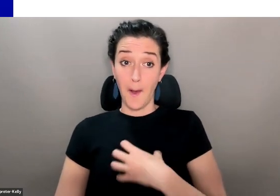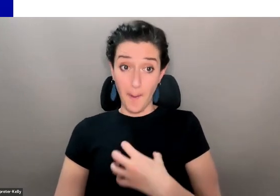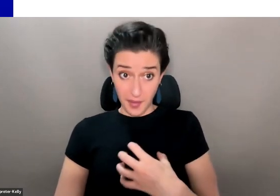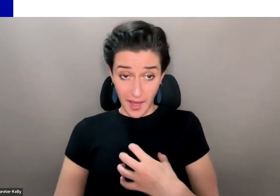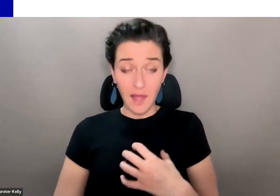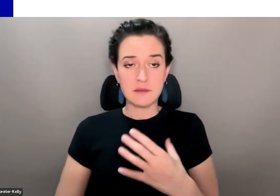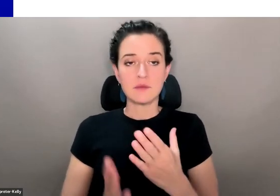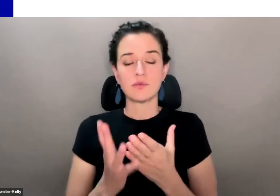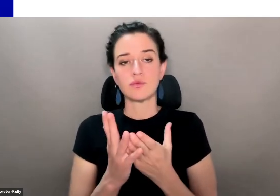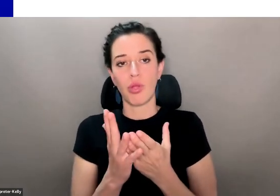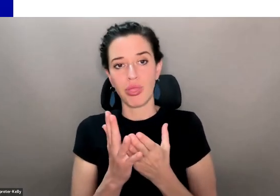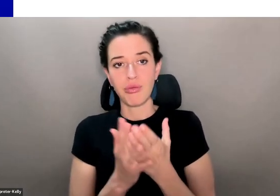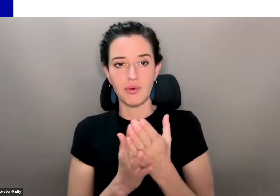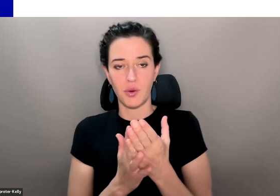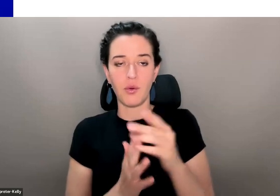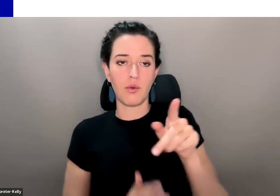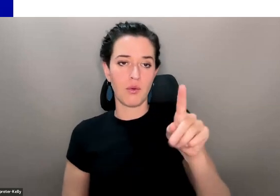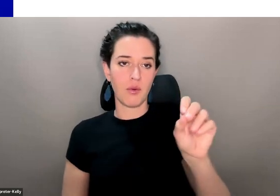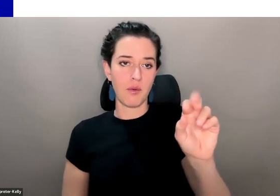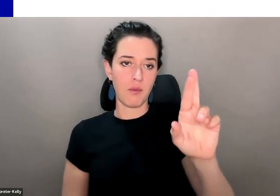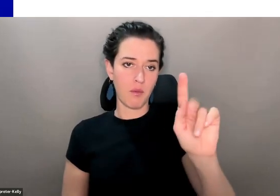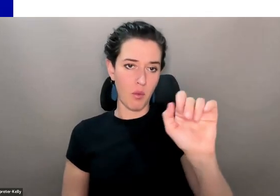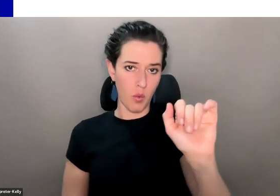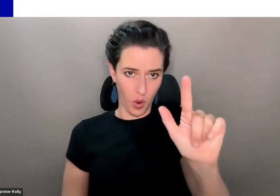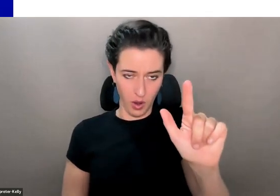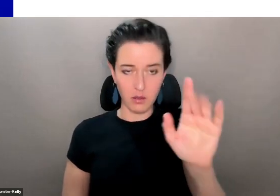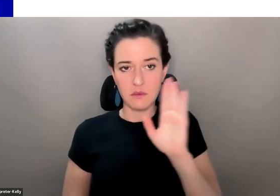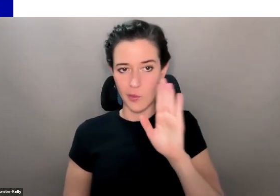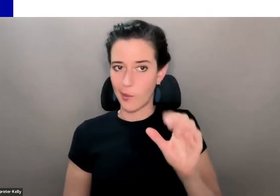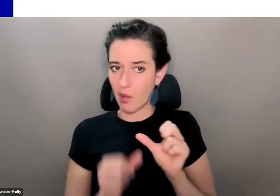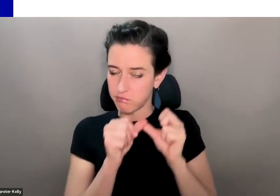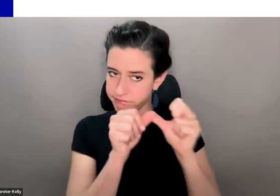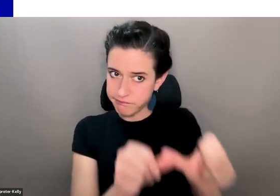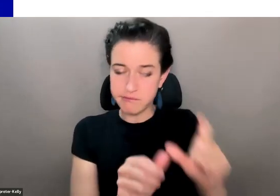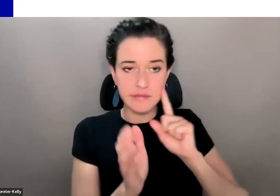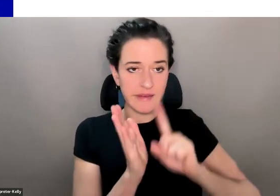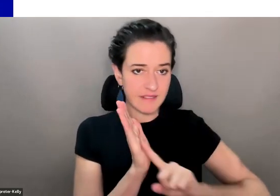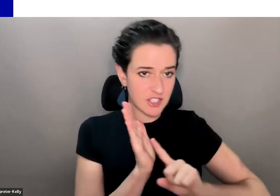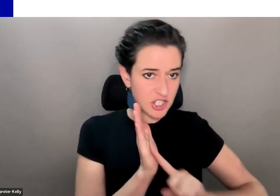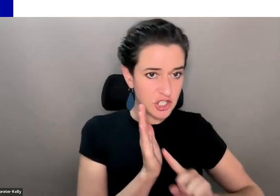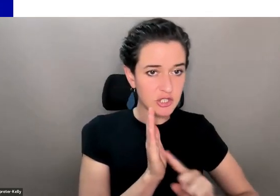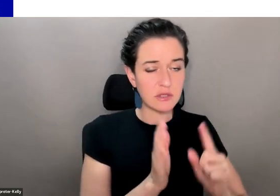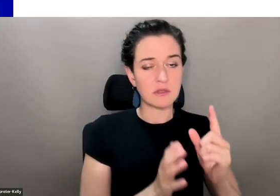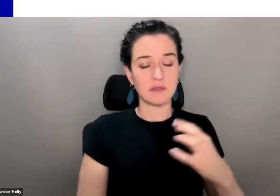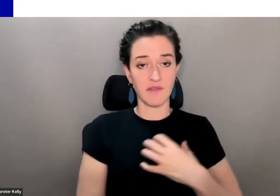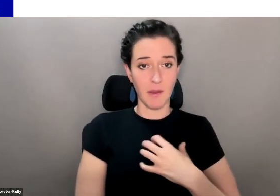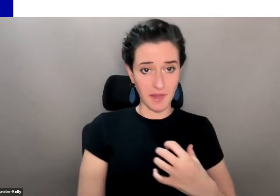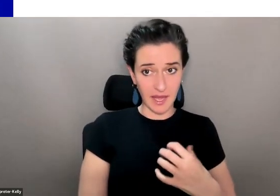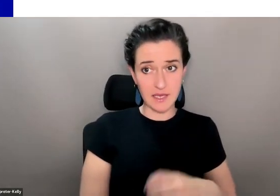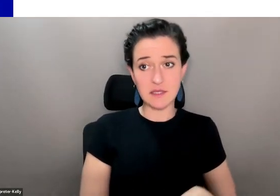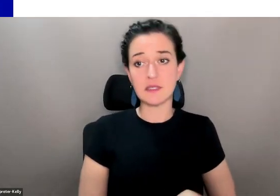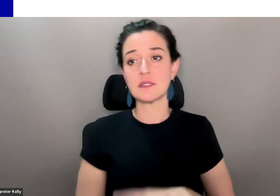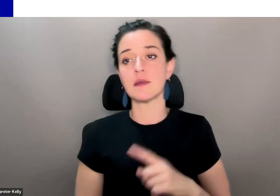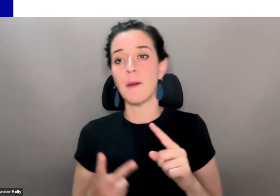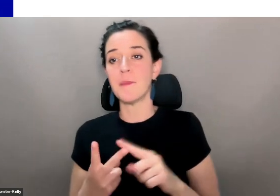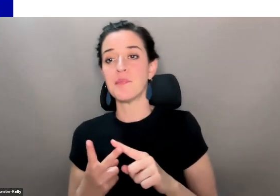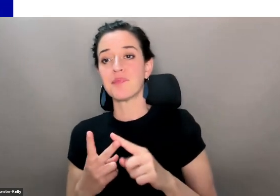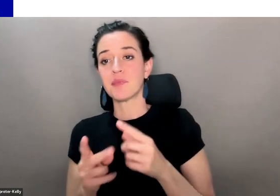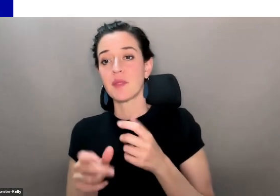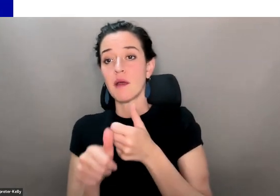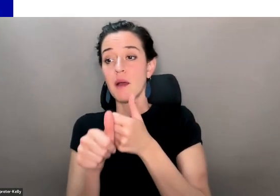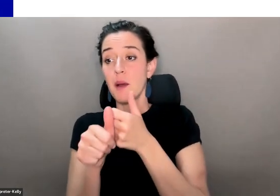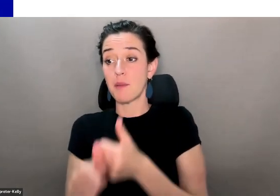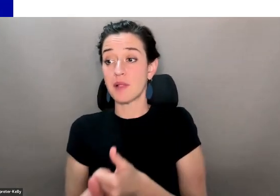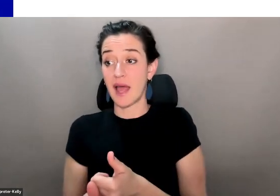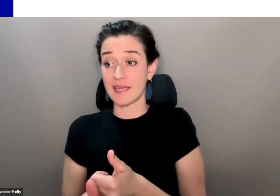portal. We will continue to conduct investigation of complaint received. We also can initiate compliance reviews of recipients without the need for a